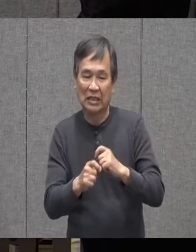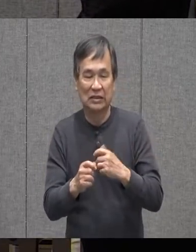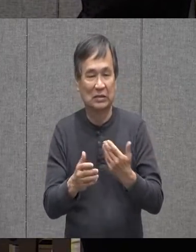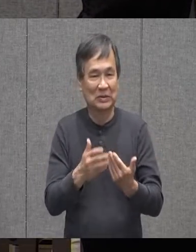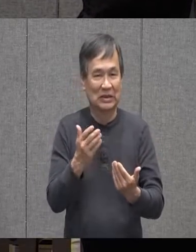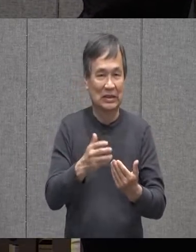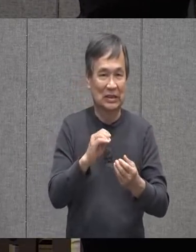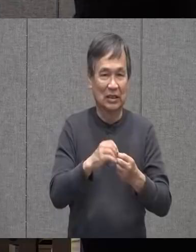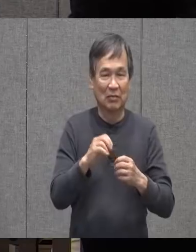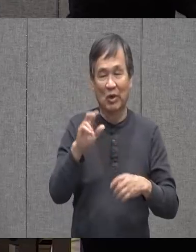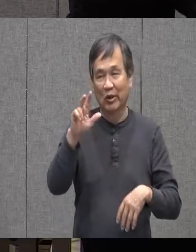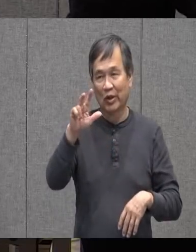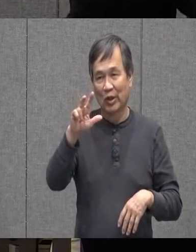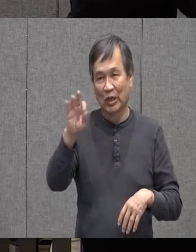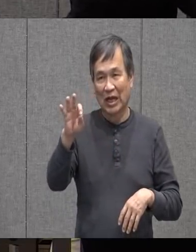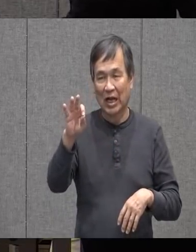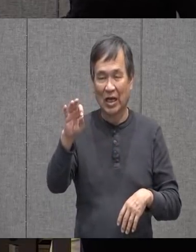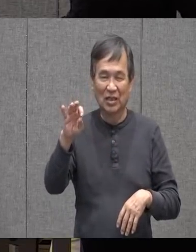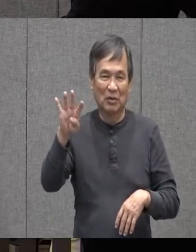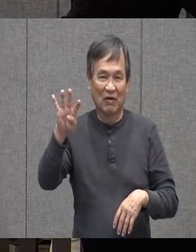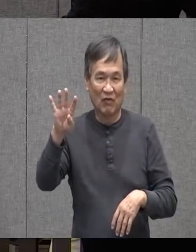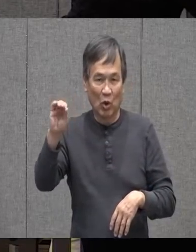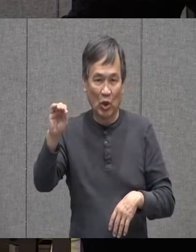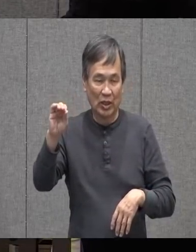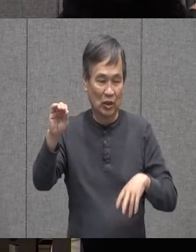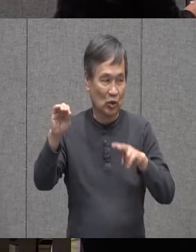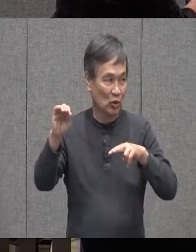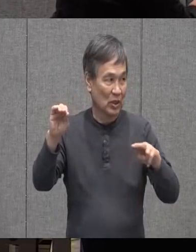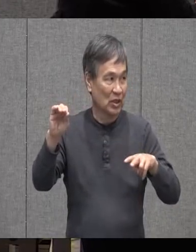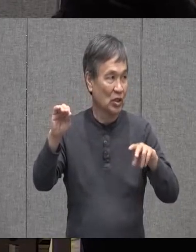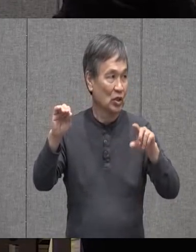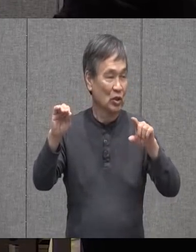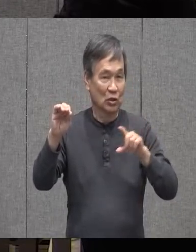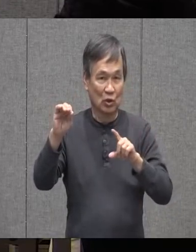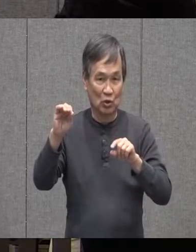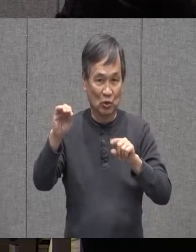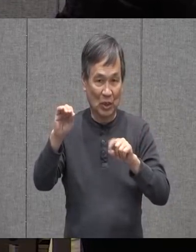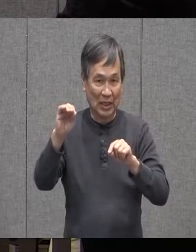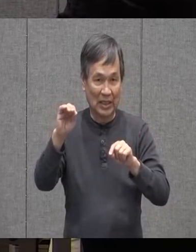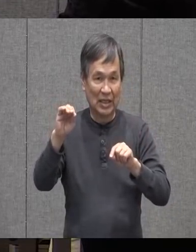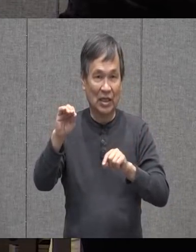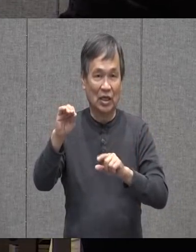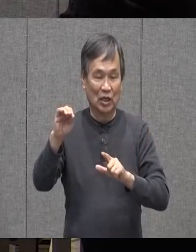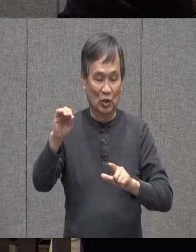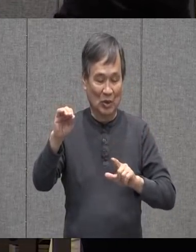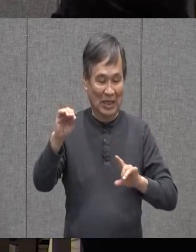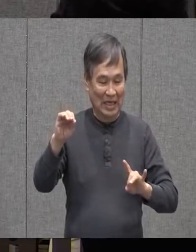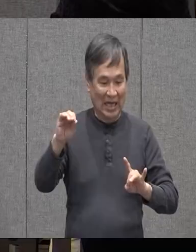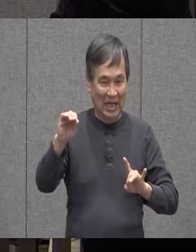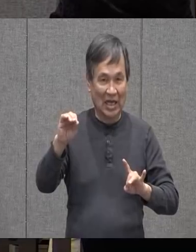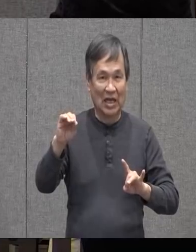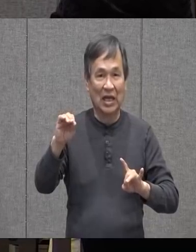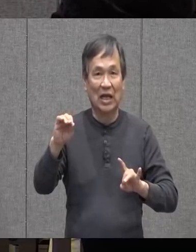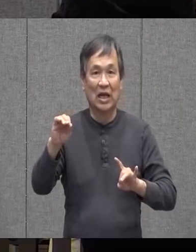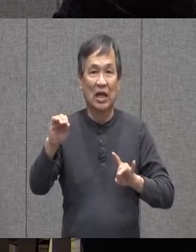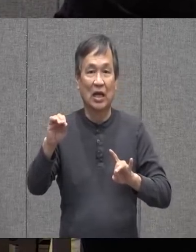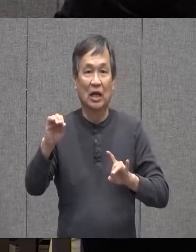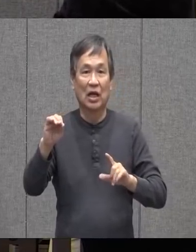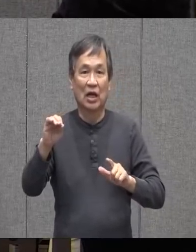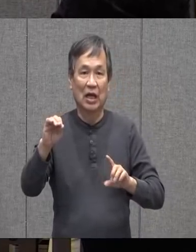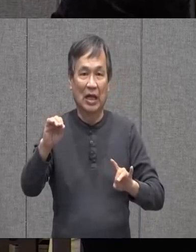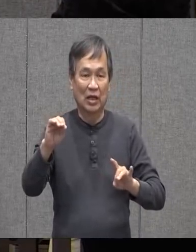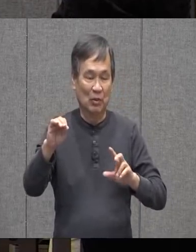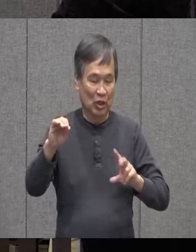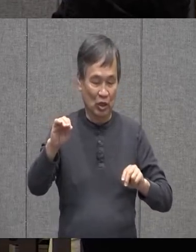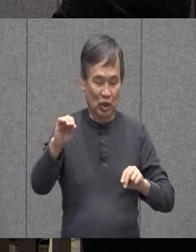39 was about 40, 22 was about 20, 28 was about 30, and 12